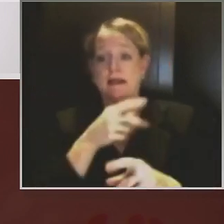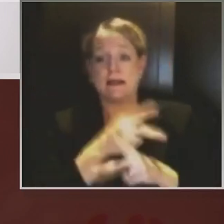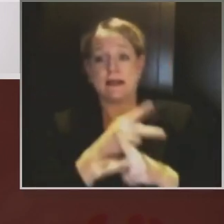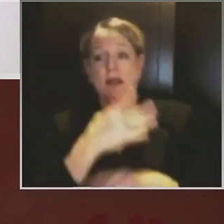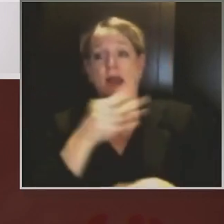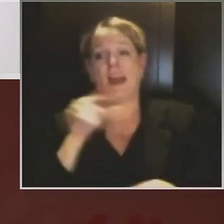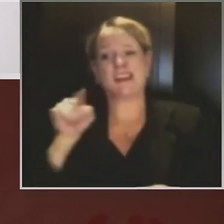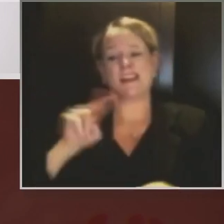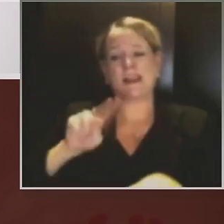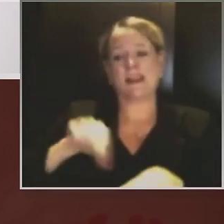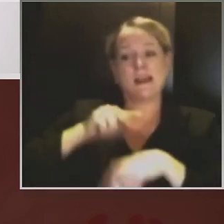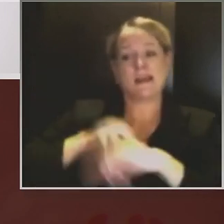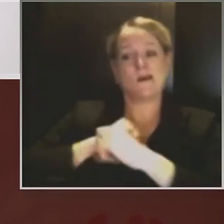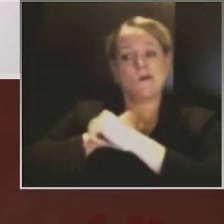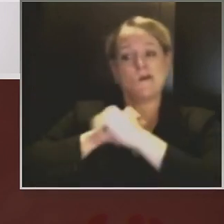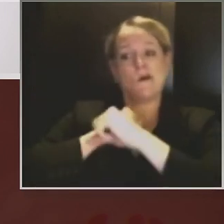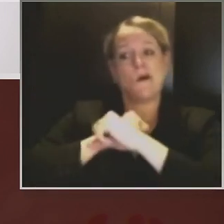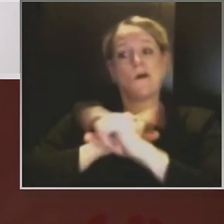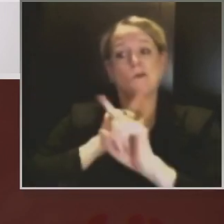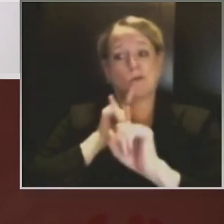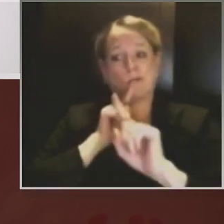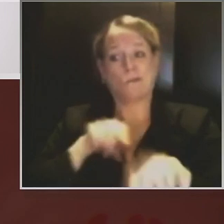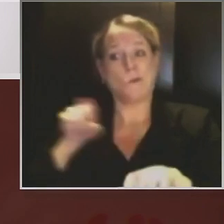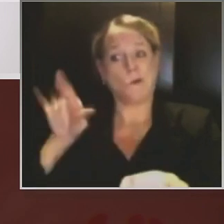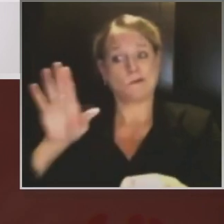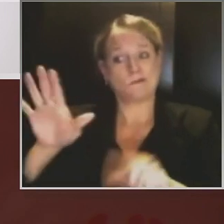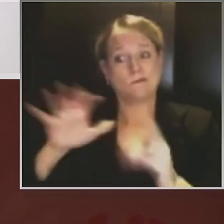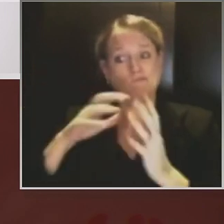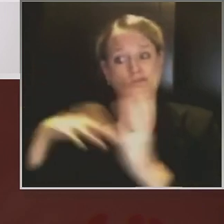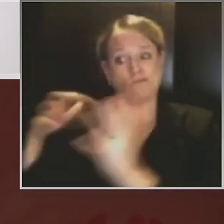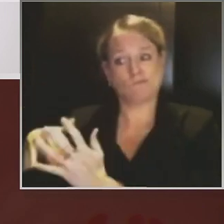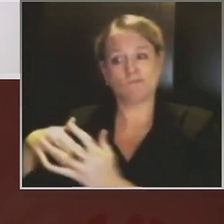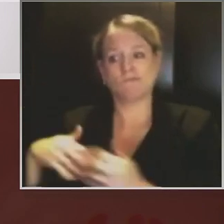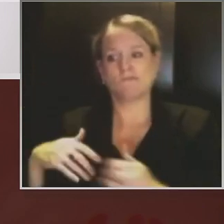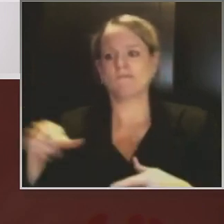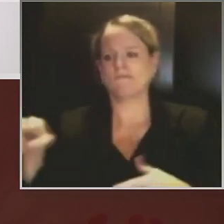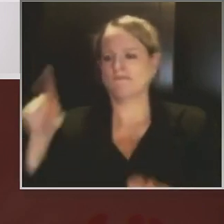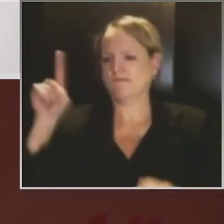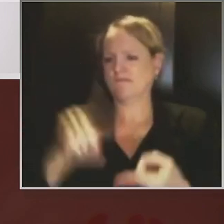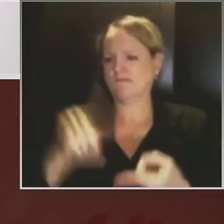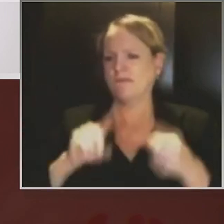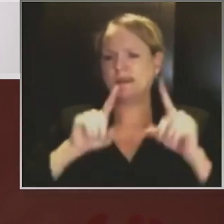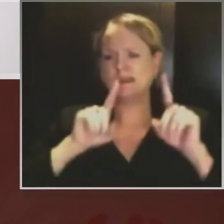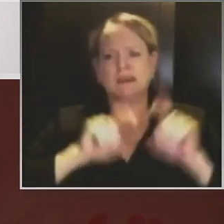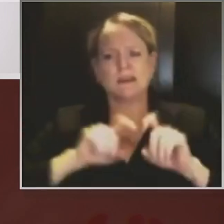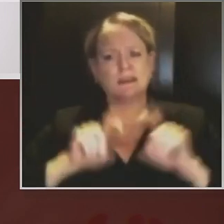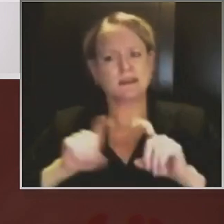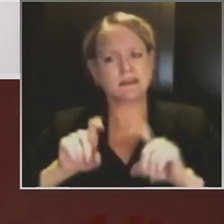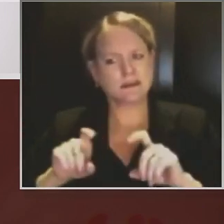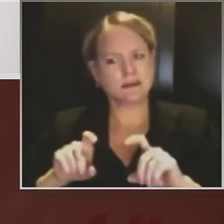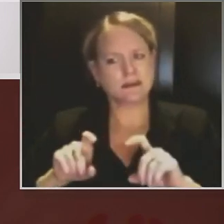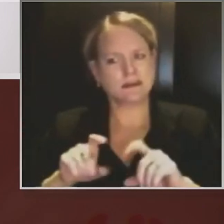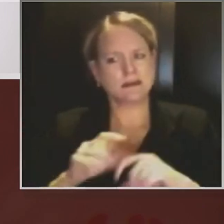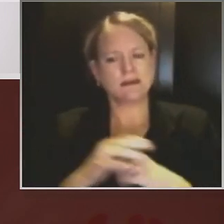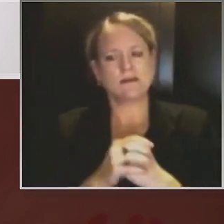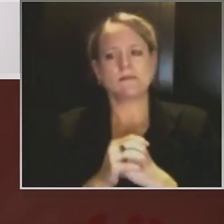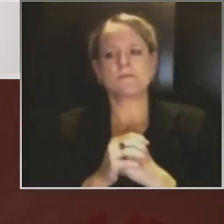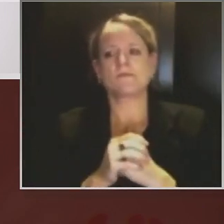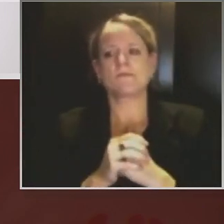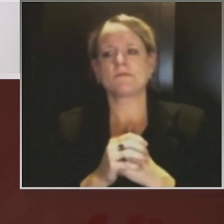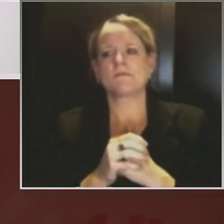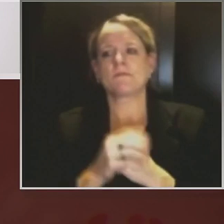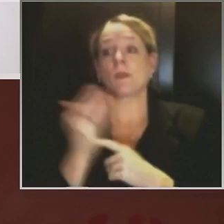hotspots nationally. Can you characterize why this is happening and how this will affect the state's ability to continue testing people at a high rate or make it more difficult to box